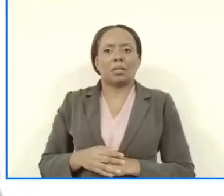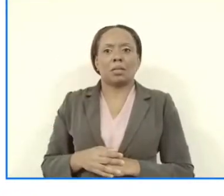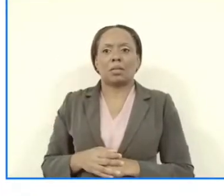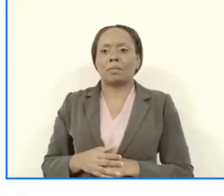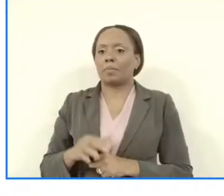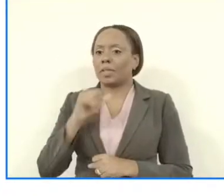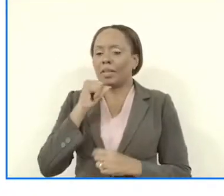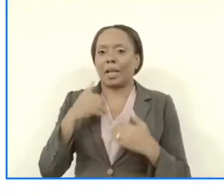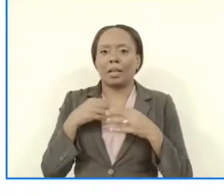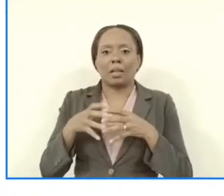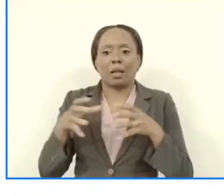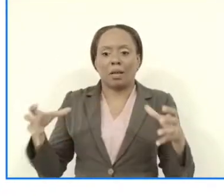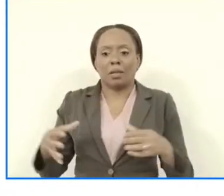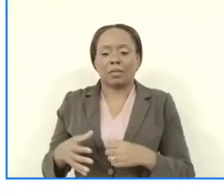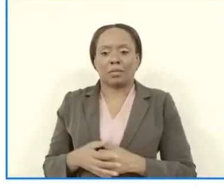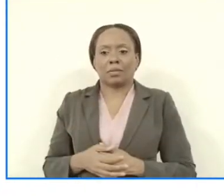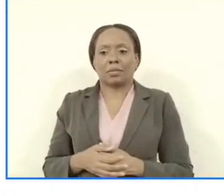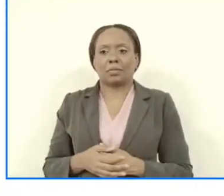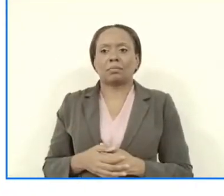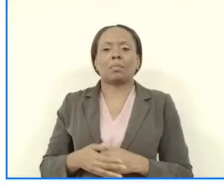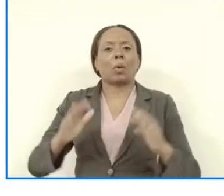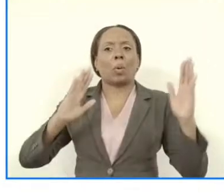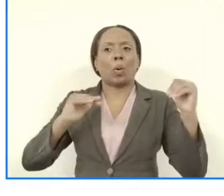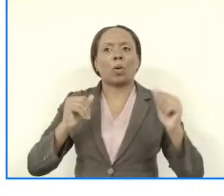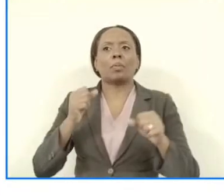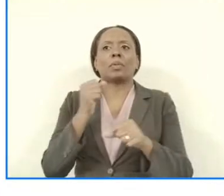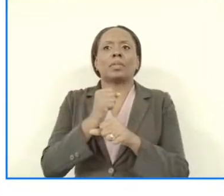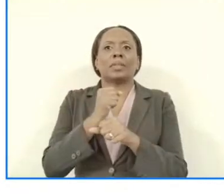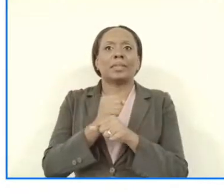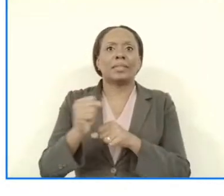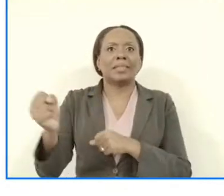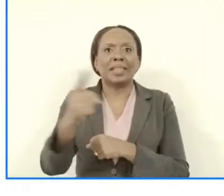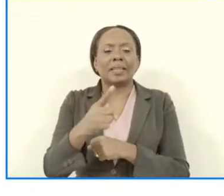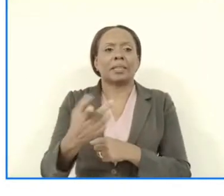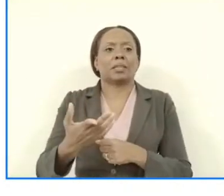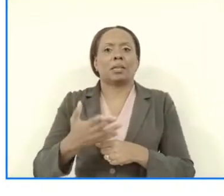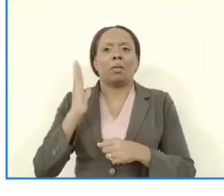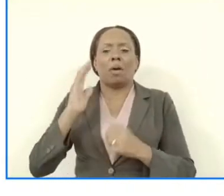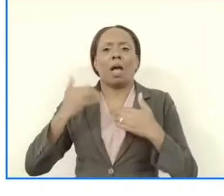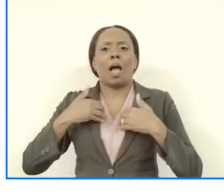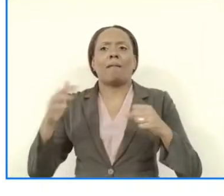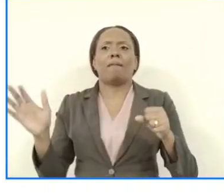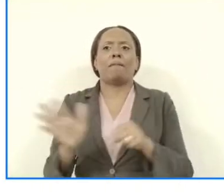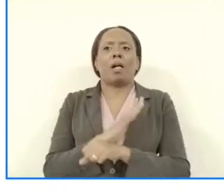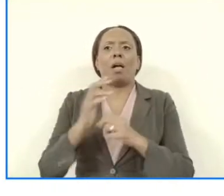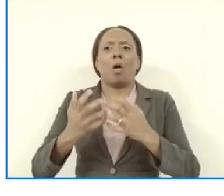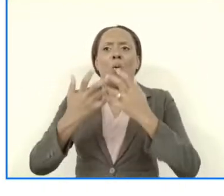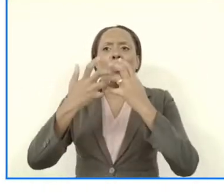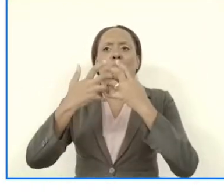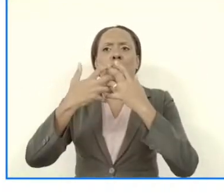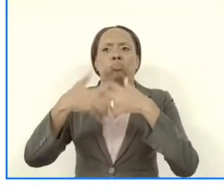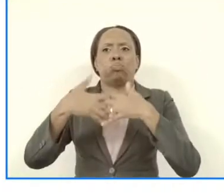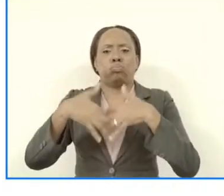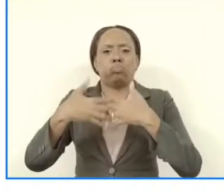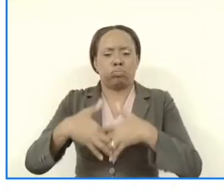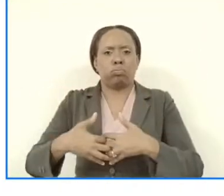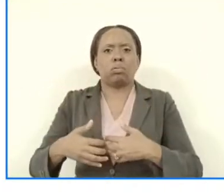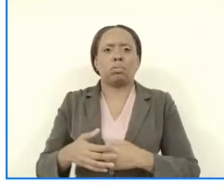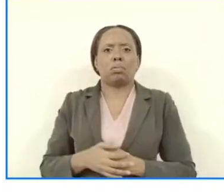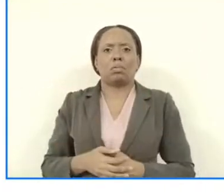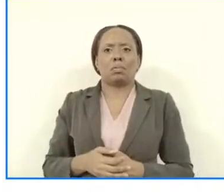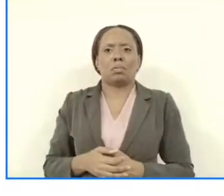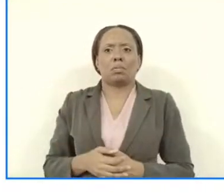And certainly going through the year and into the next year, we should resolve the remaining generation backup capacity. But through